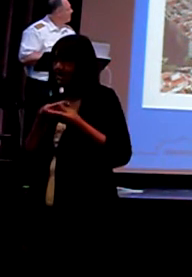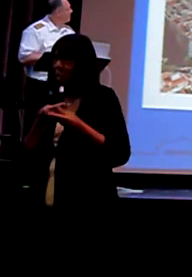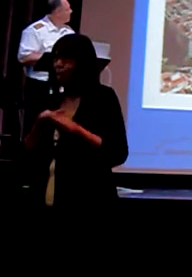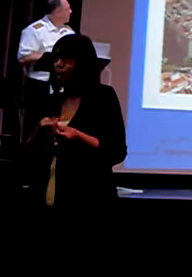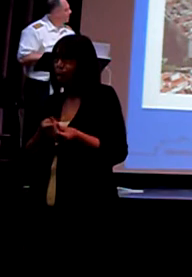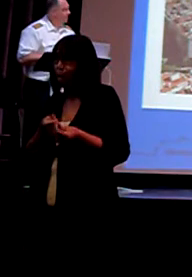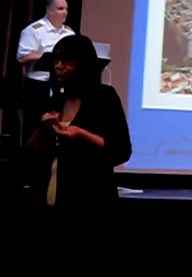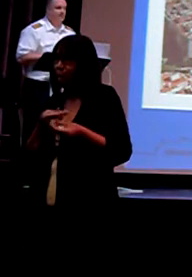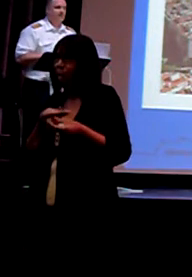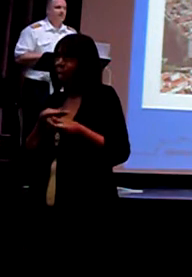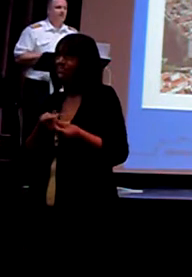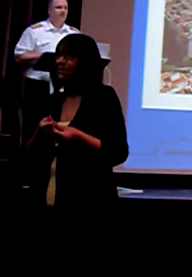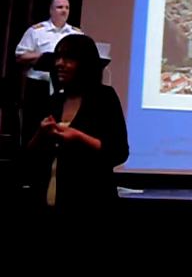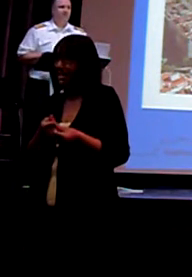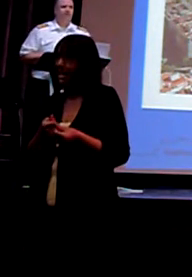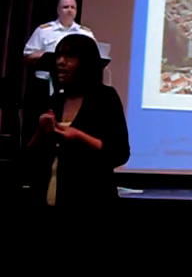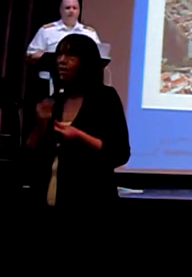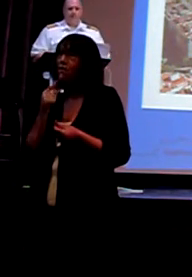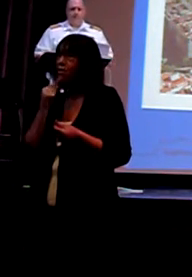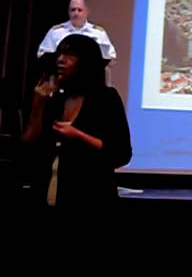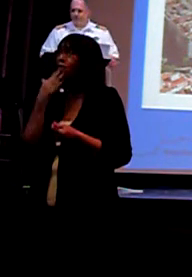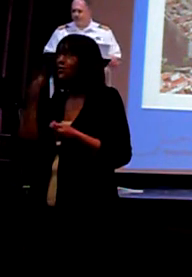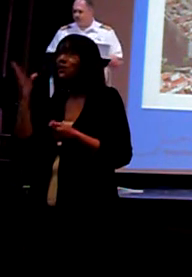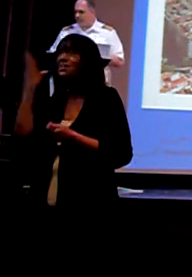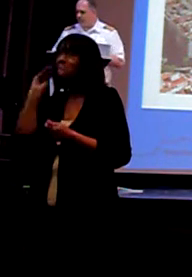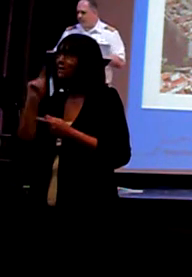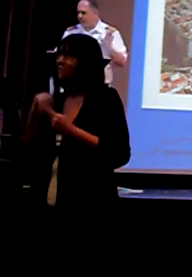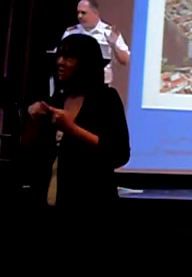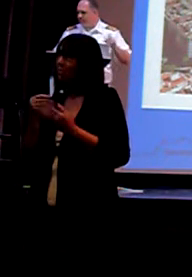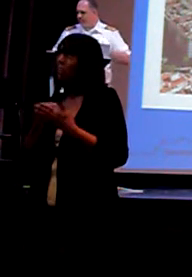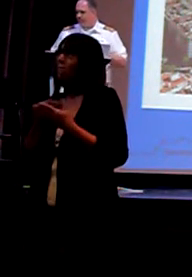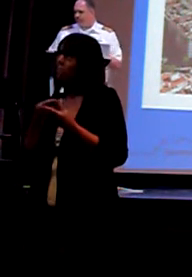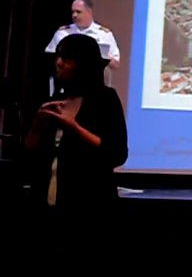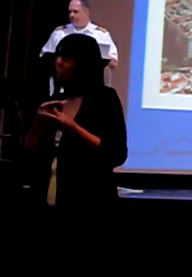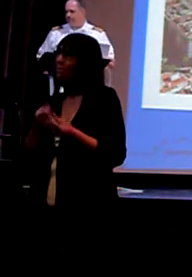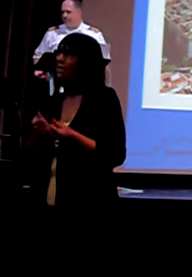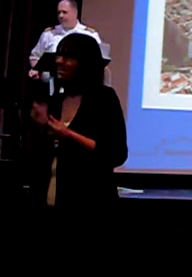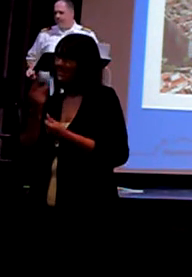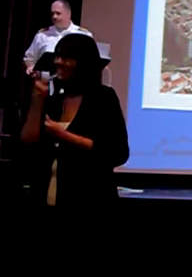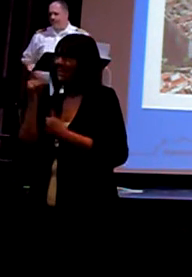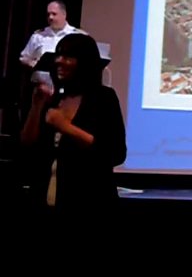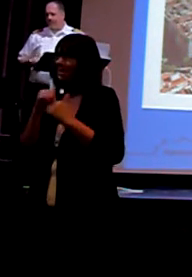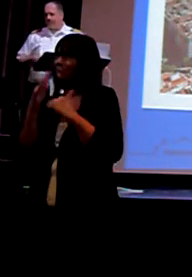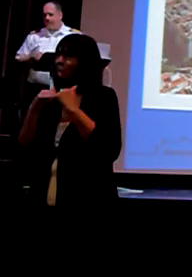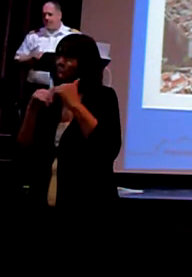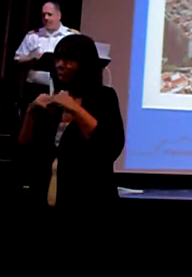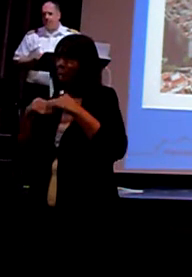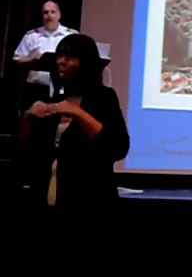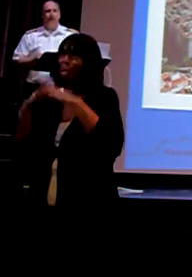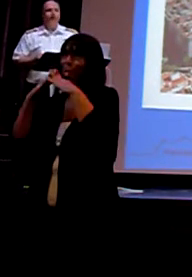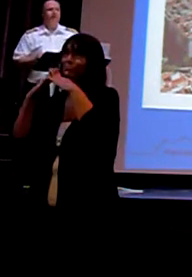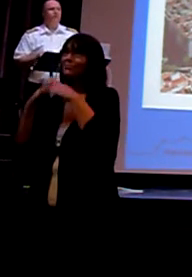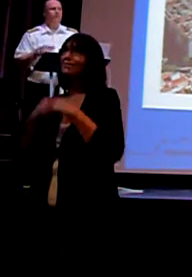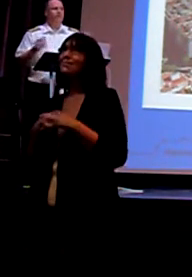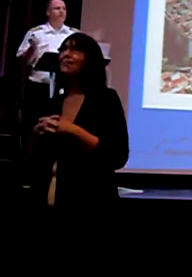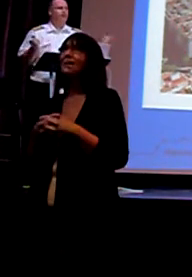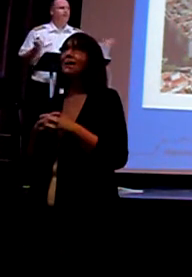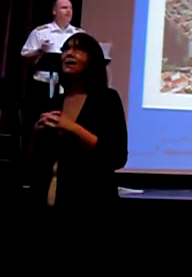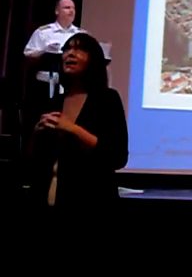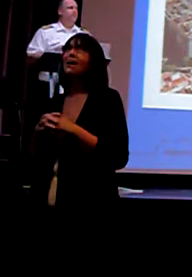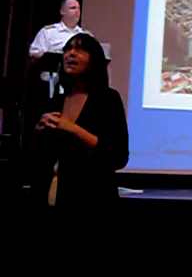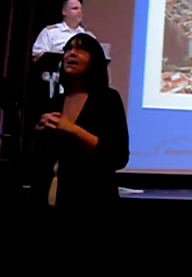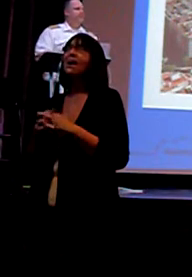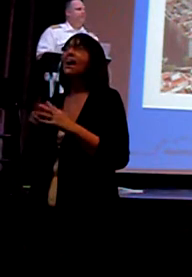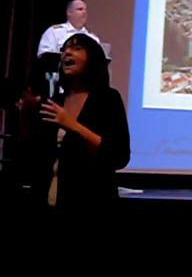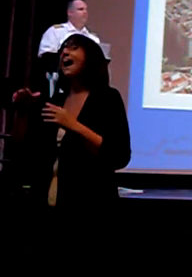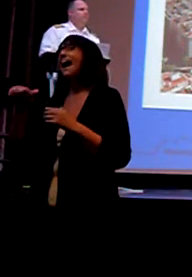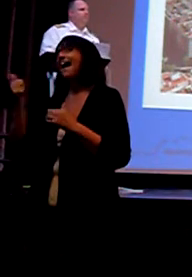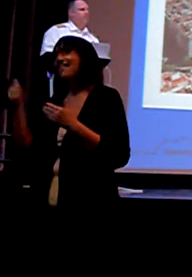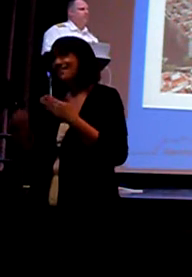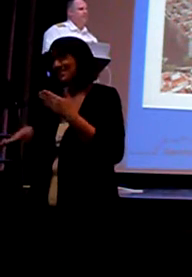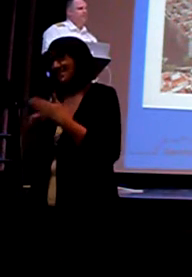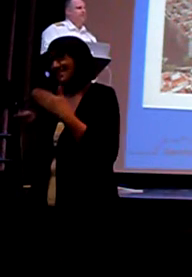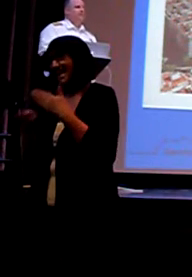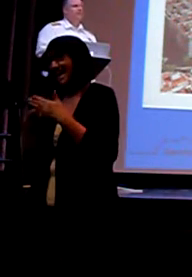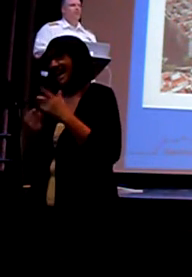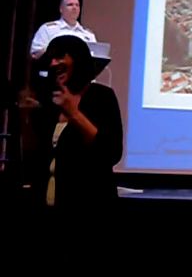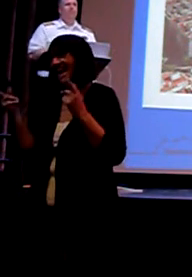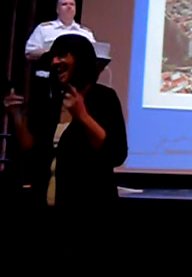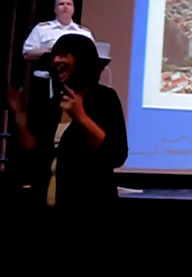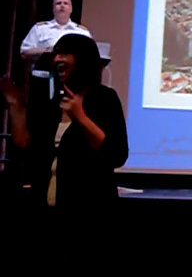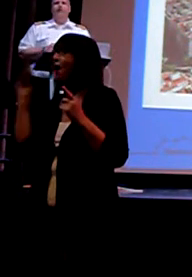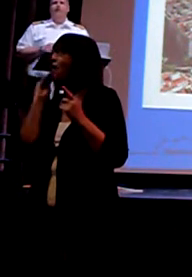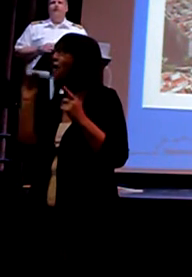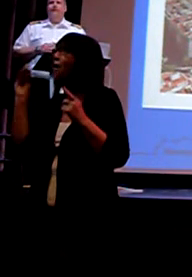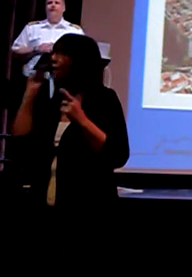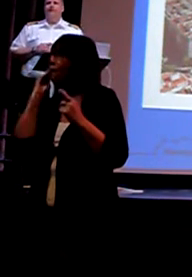buildings. It's a fantastic experience to see that. And of course, another football stadium, Barcelona's